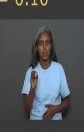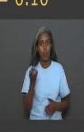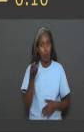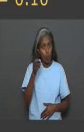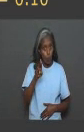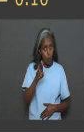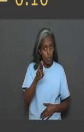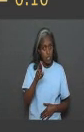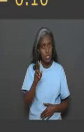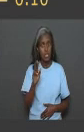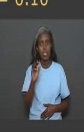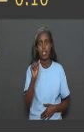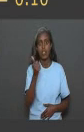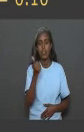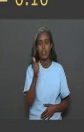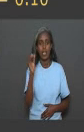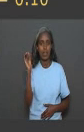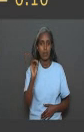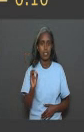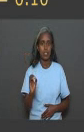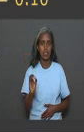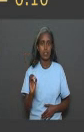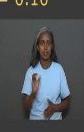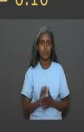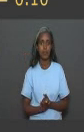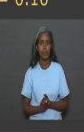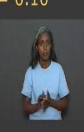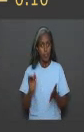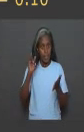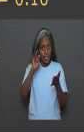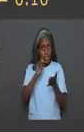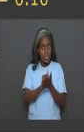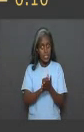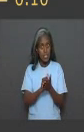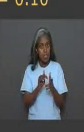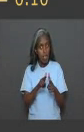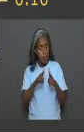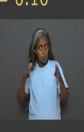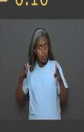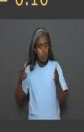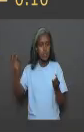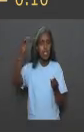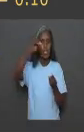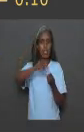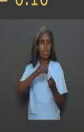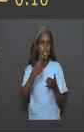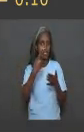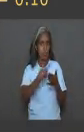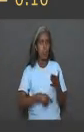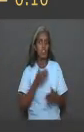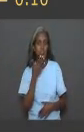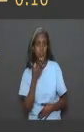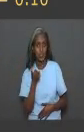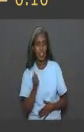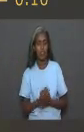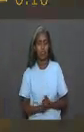150, or 10%. That is a big increase in the price